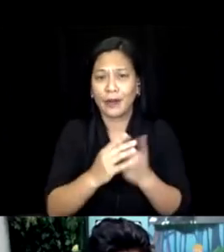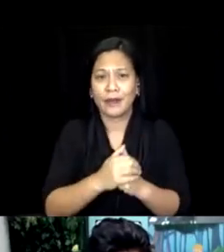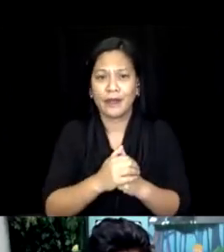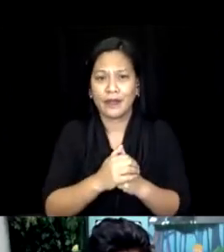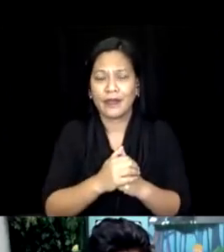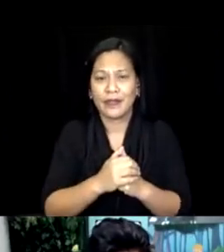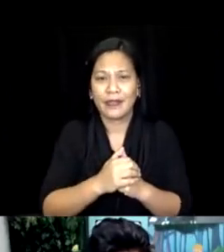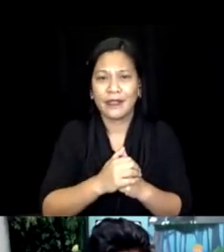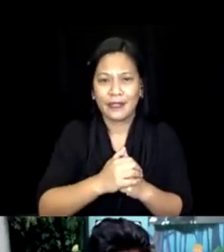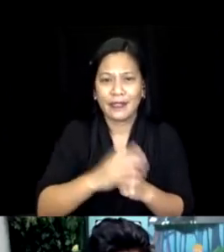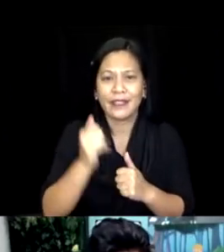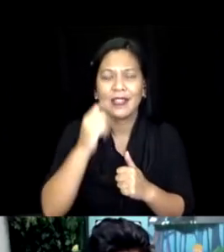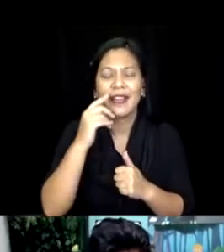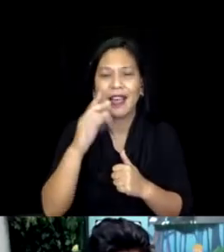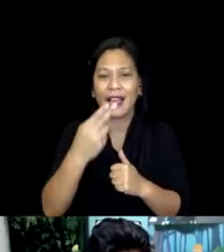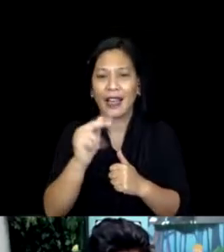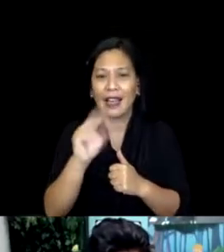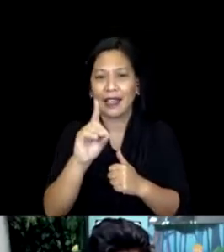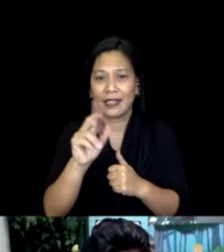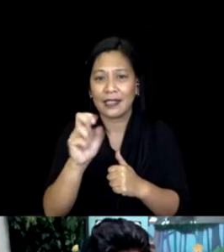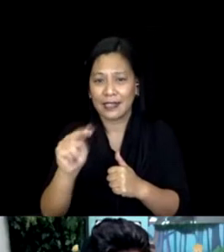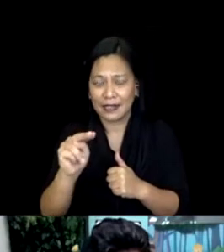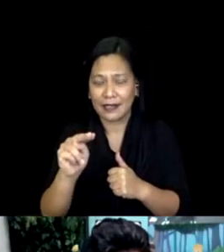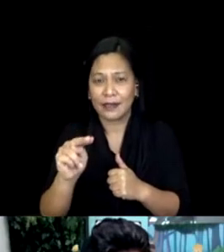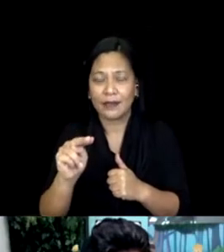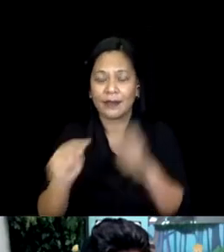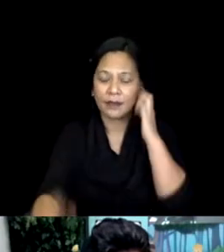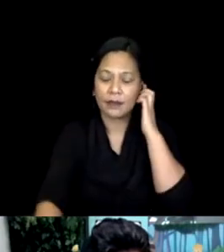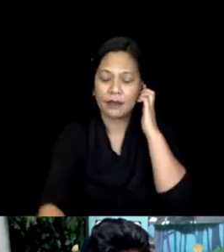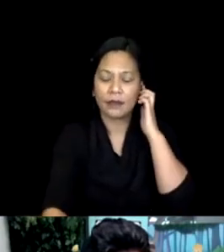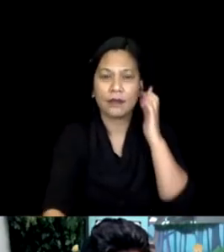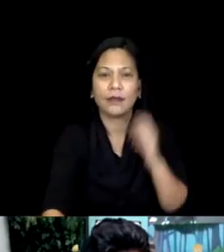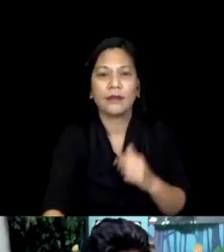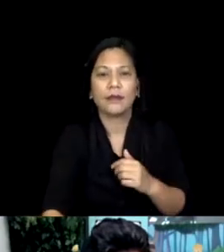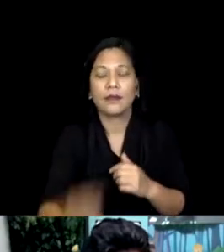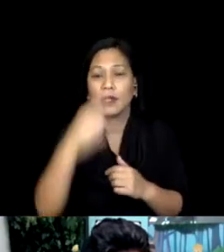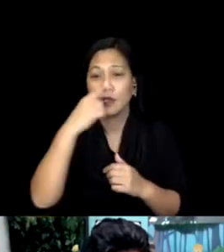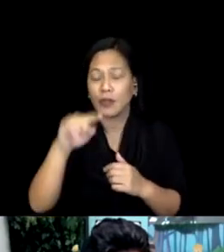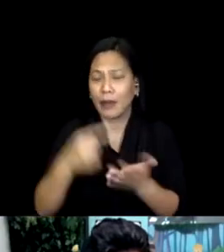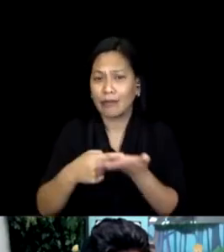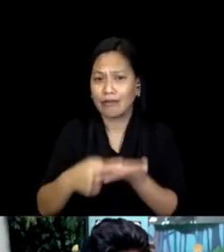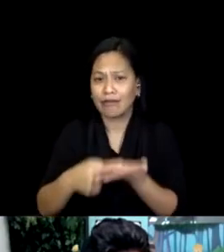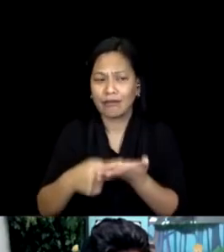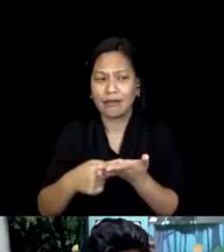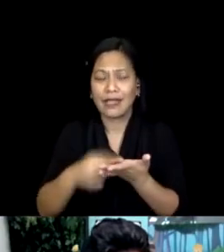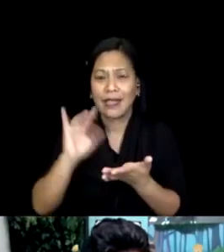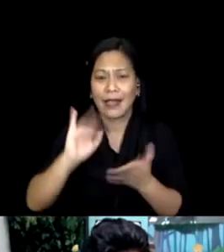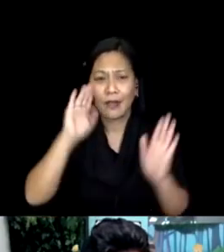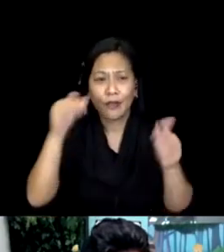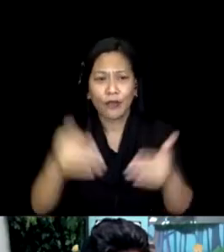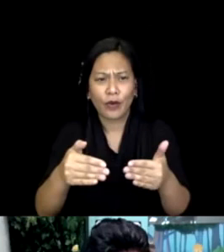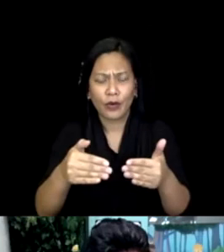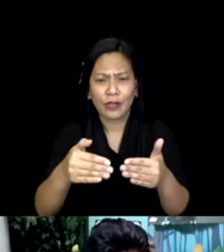Hudson, for one. Could you talk about that show? It's centered on an